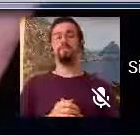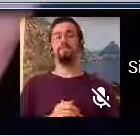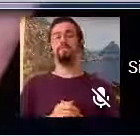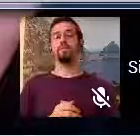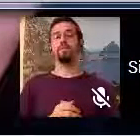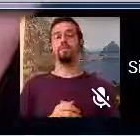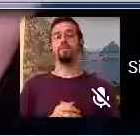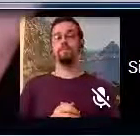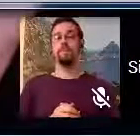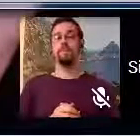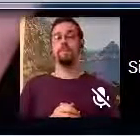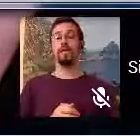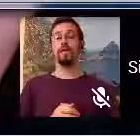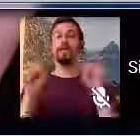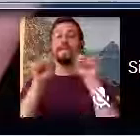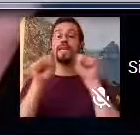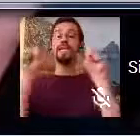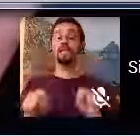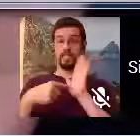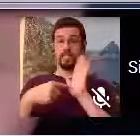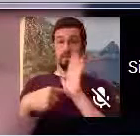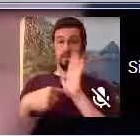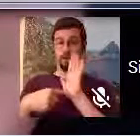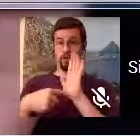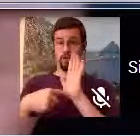System description part 1.